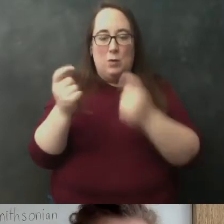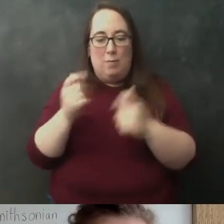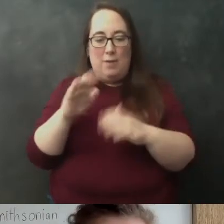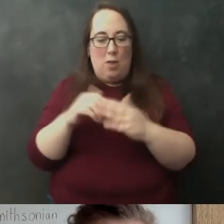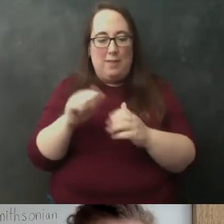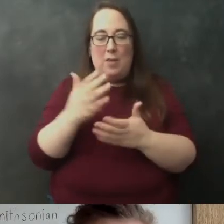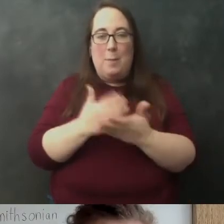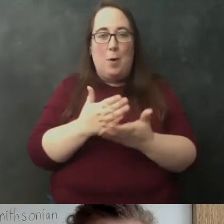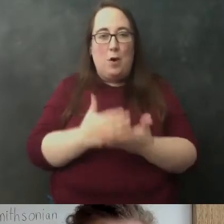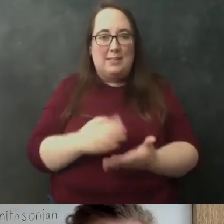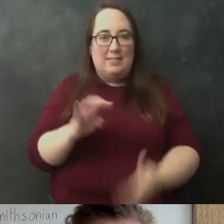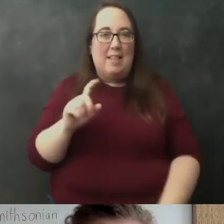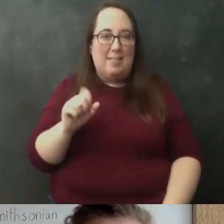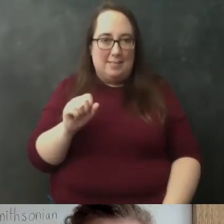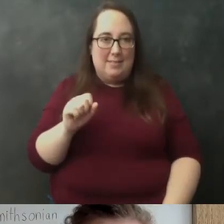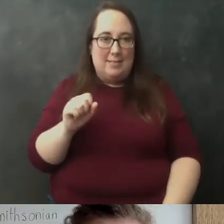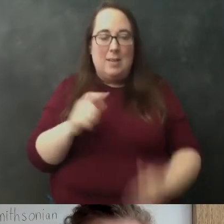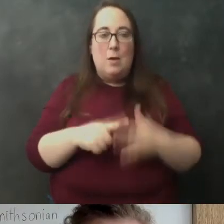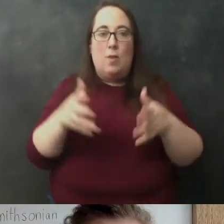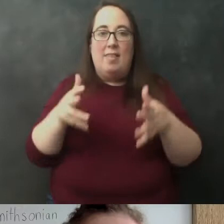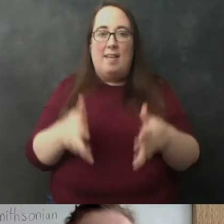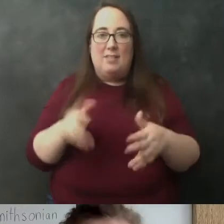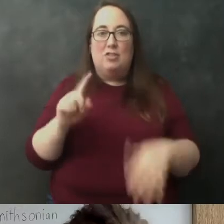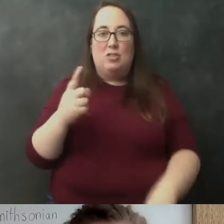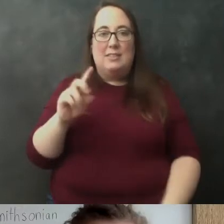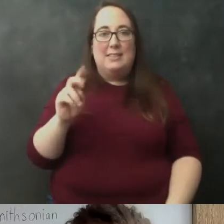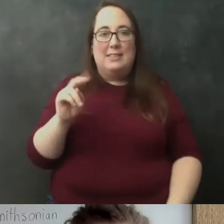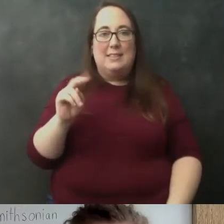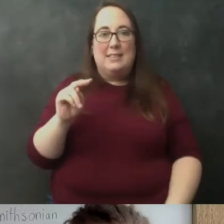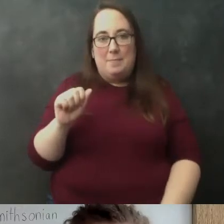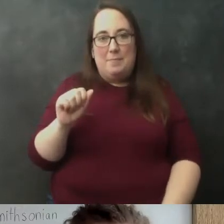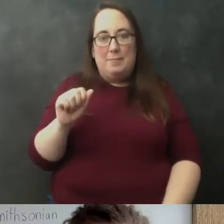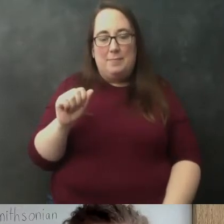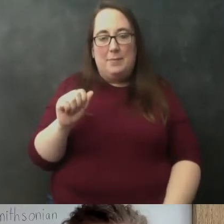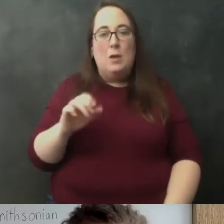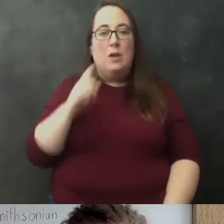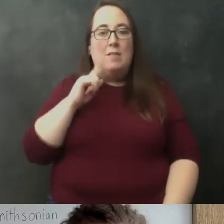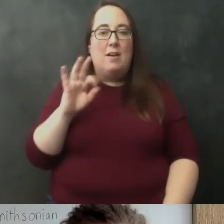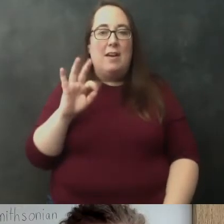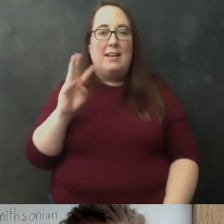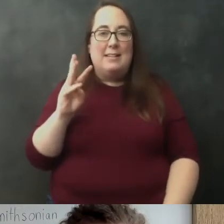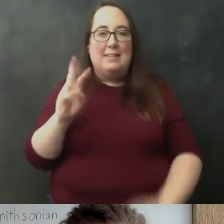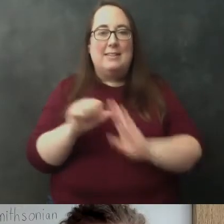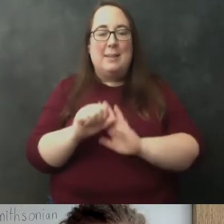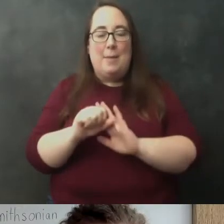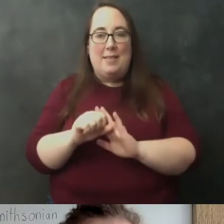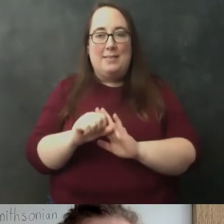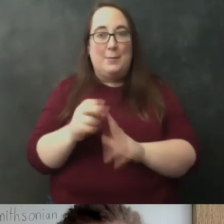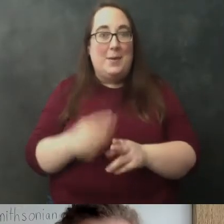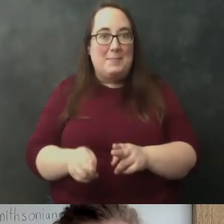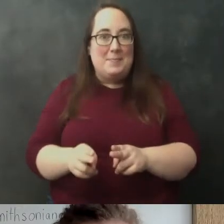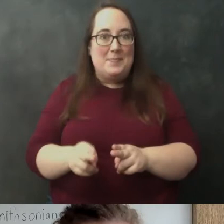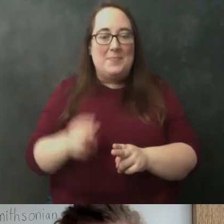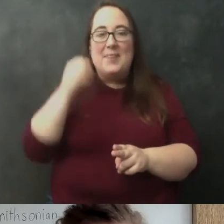components of the cell so that what you have left is just the DNA. And it will do that for 96 samples pretty quick. If